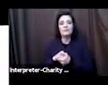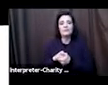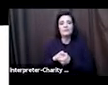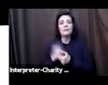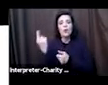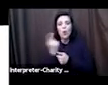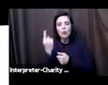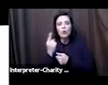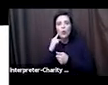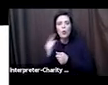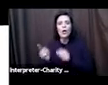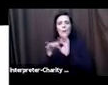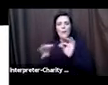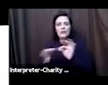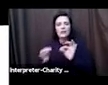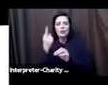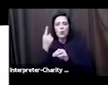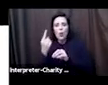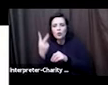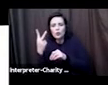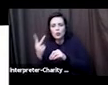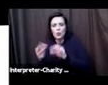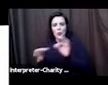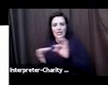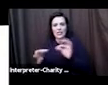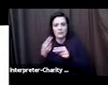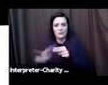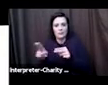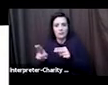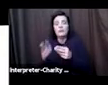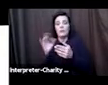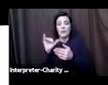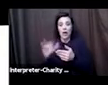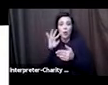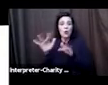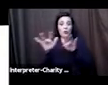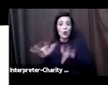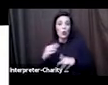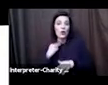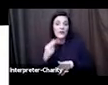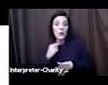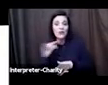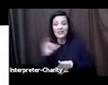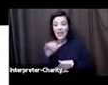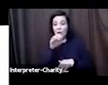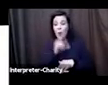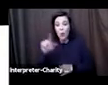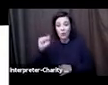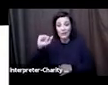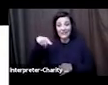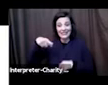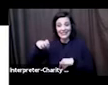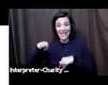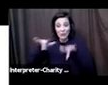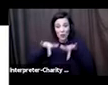record 1 or 2 messages depending on the system. These are going to be devices that actually record our voice just kind of like an old tape recorder would.